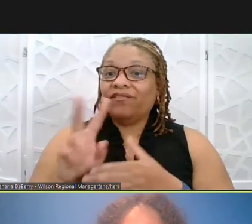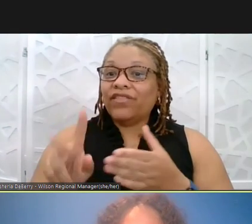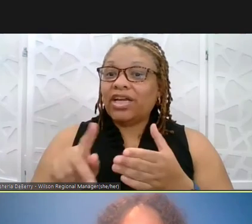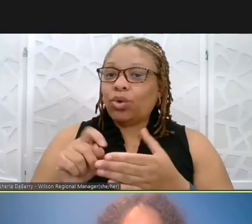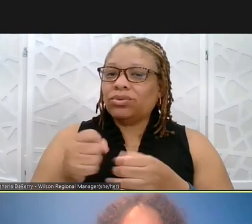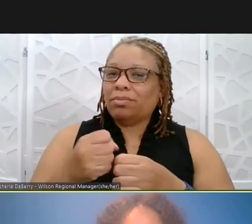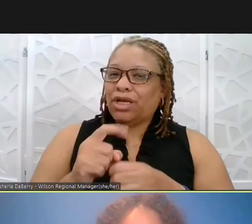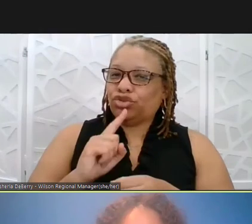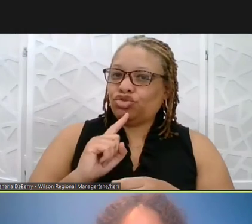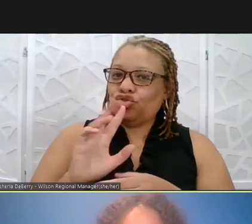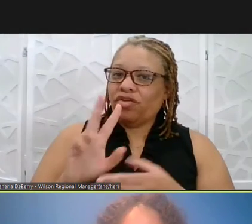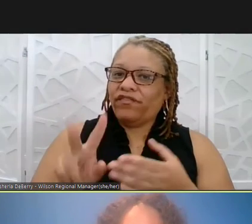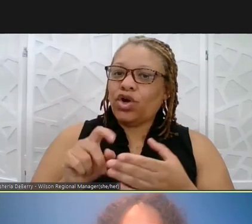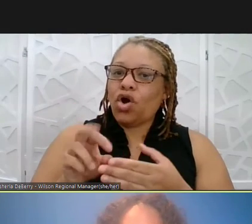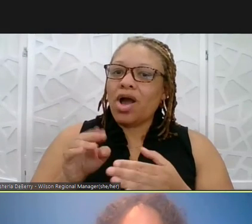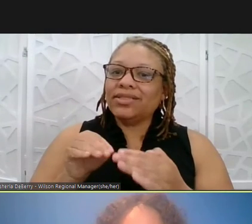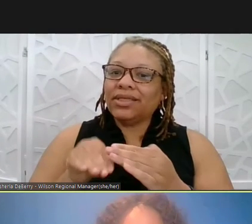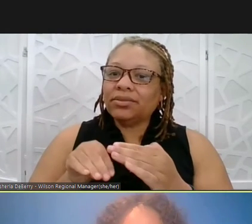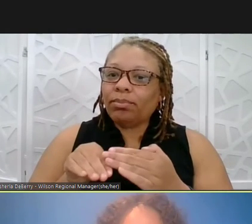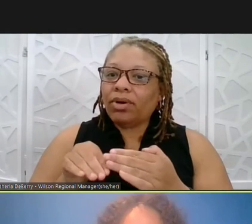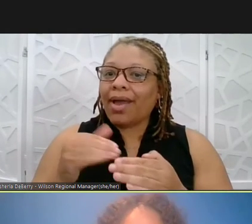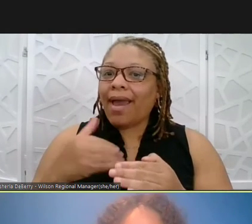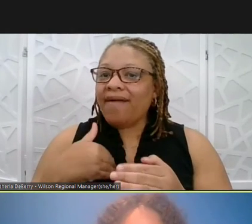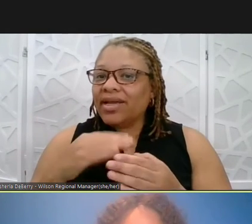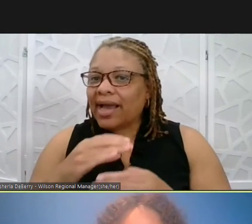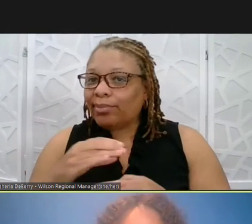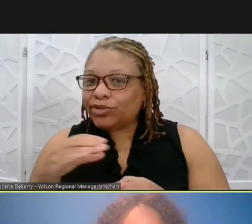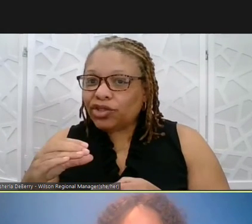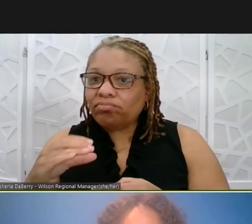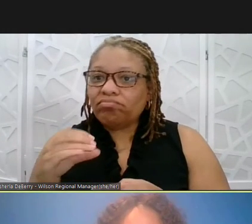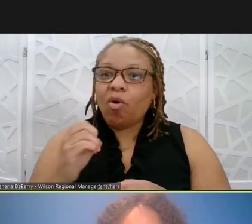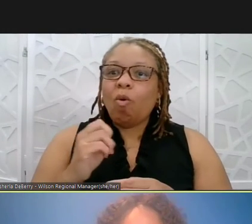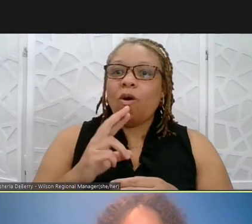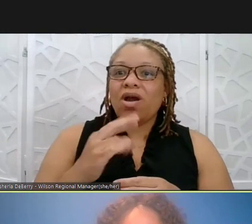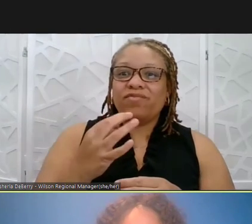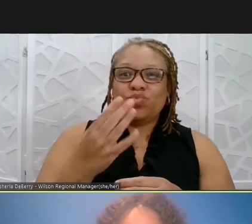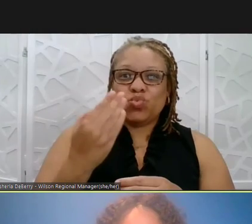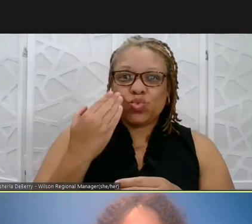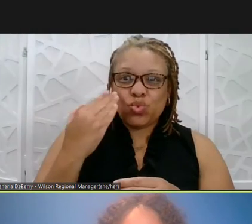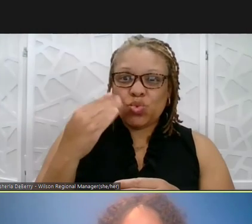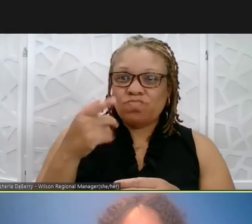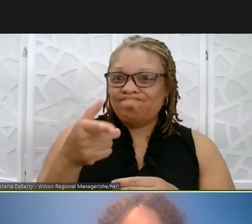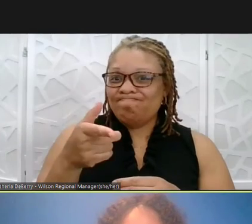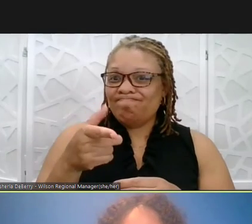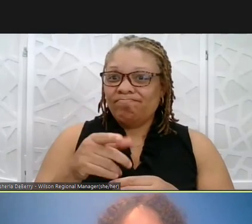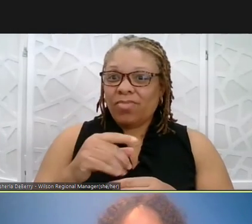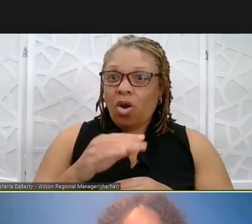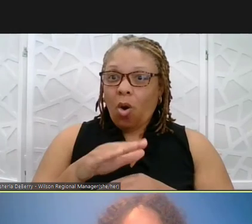particular slide will entail, what content will be displayed on this particular slide.